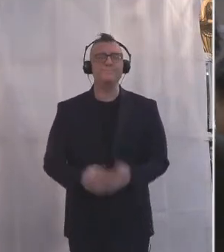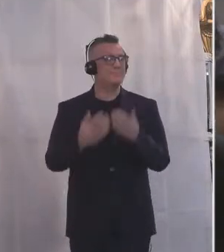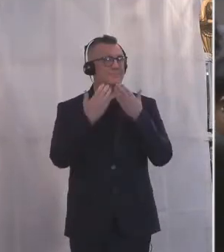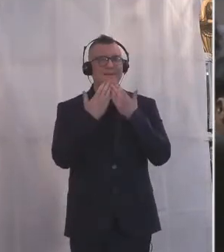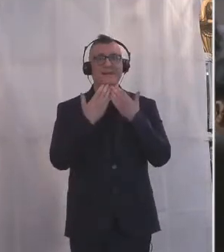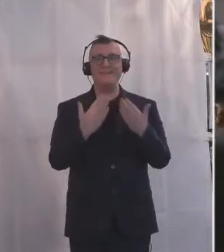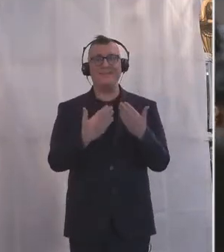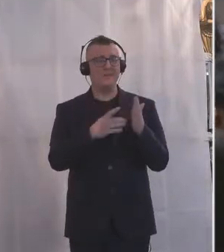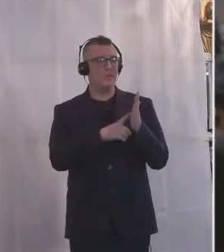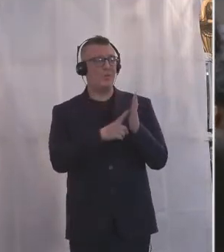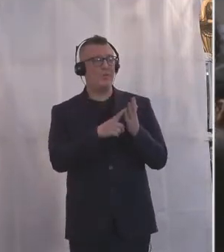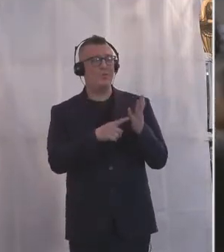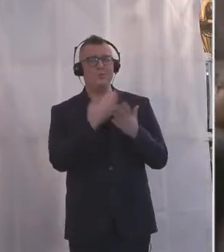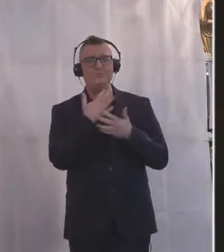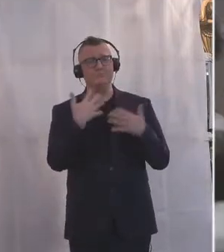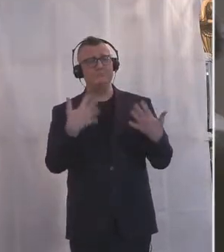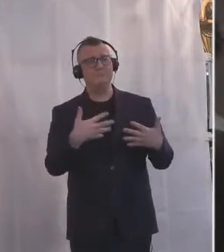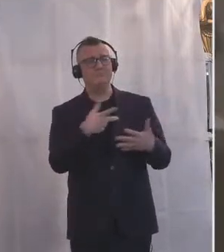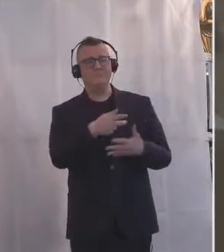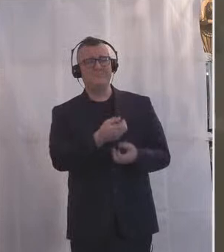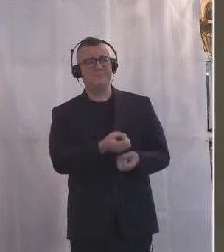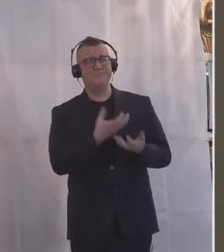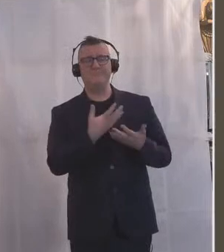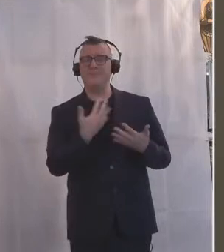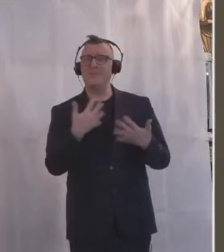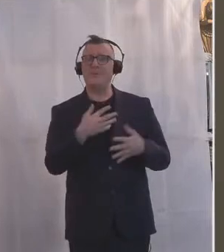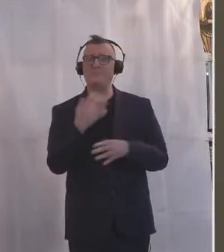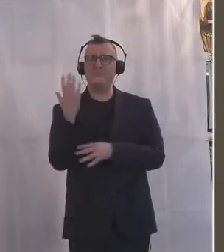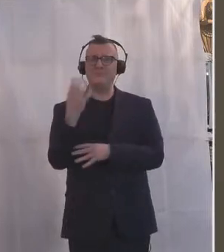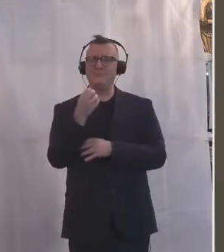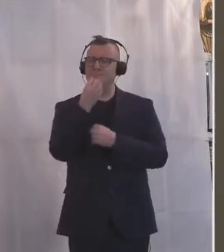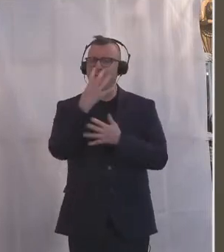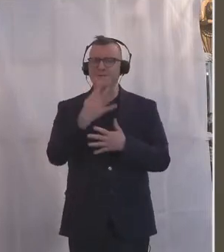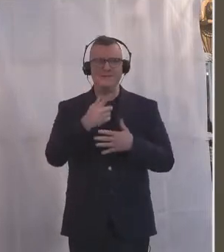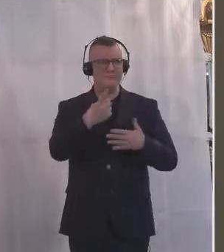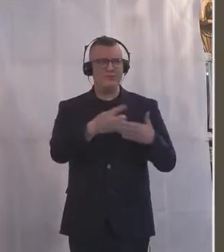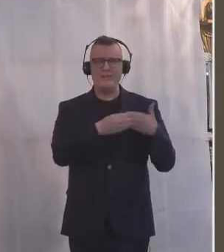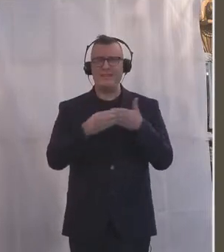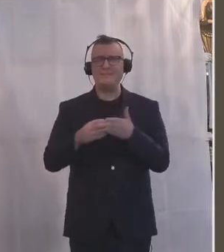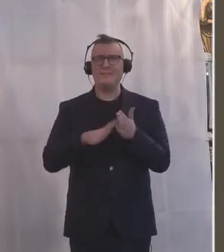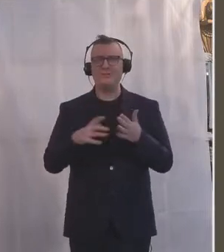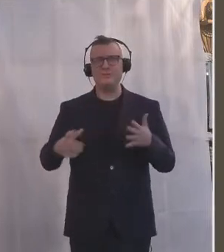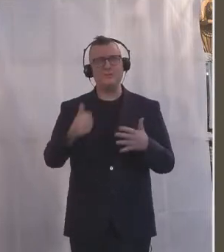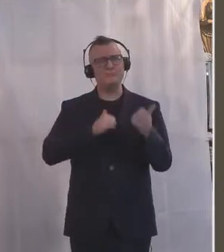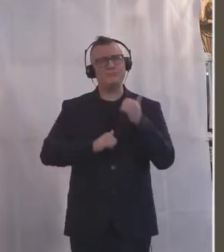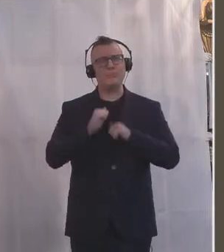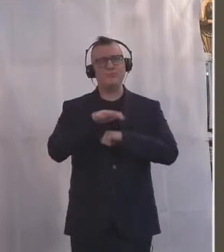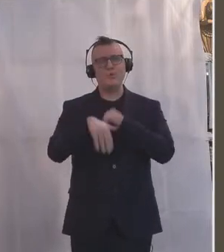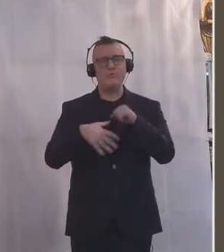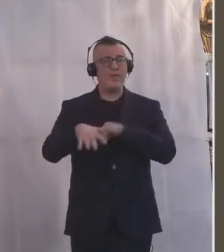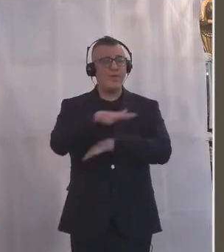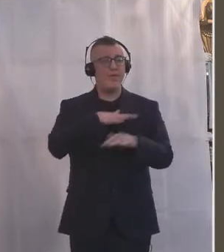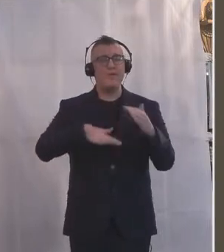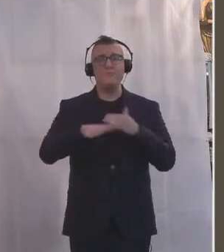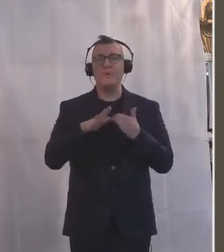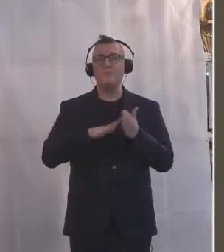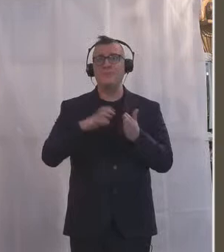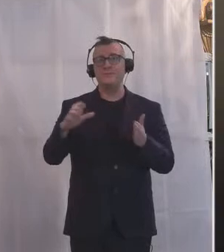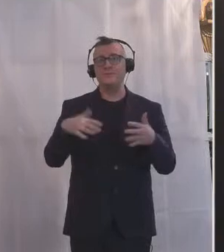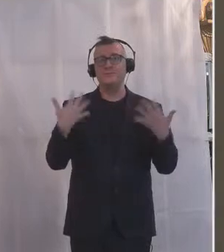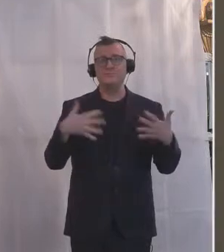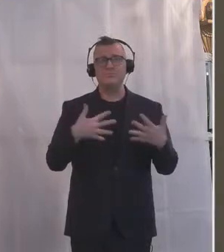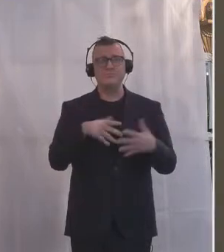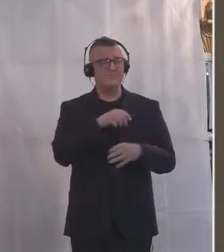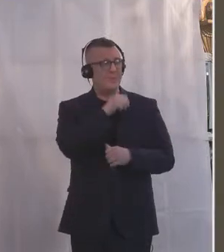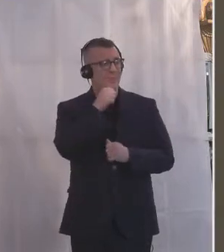Thank you, Lou, so much for that. A leader in Manchester, very proud about Manchester, and it's wonderful to hear